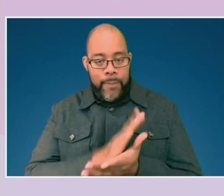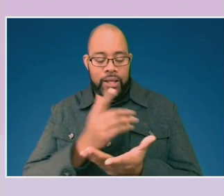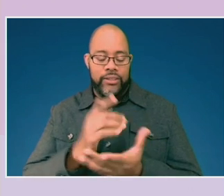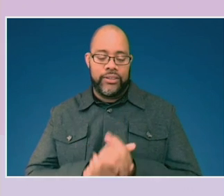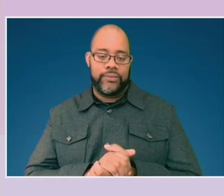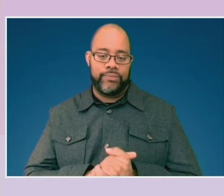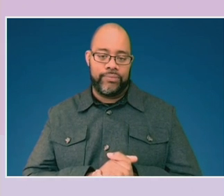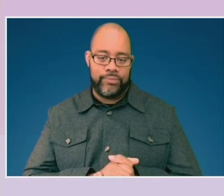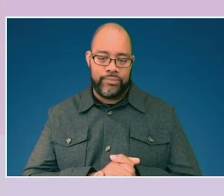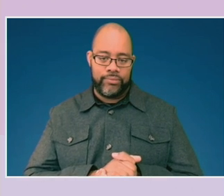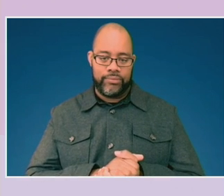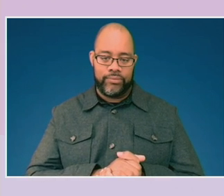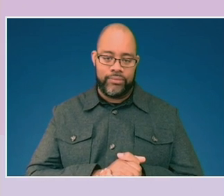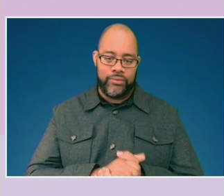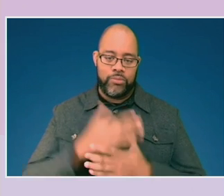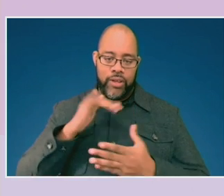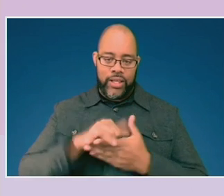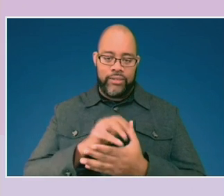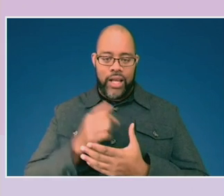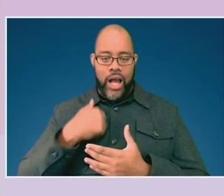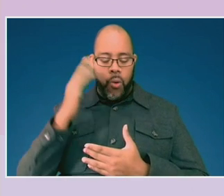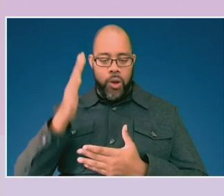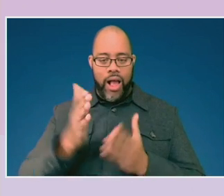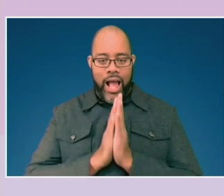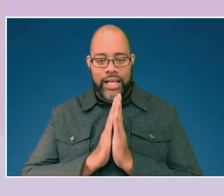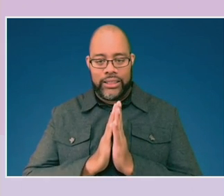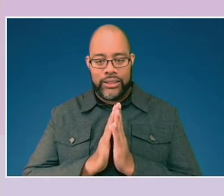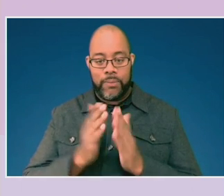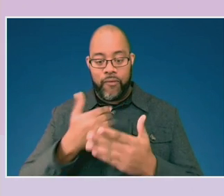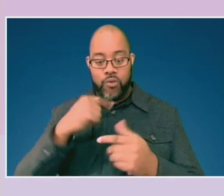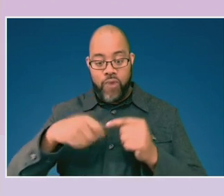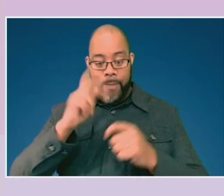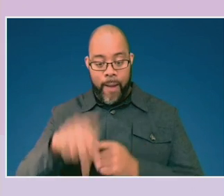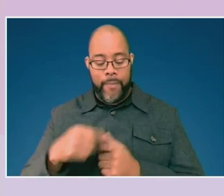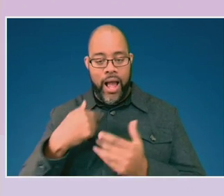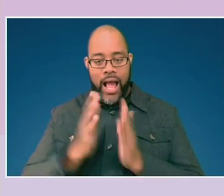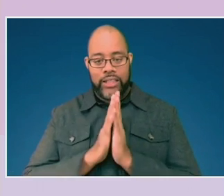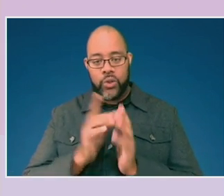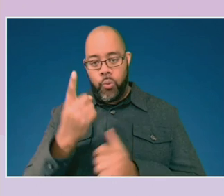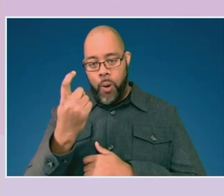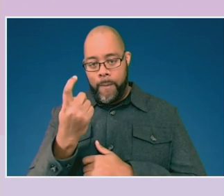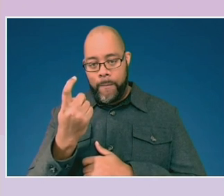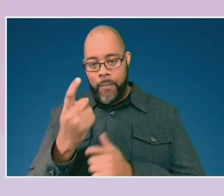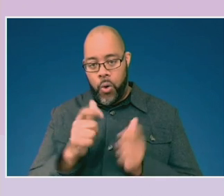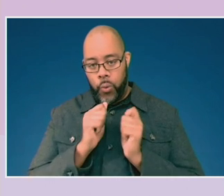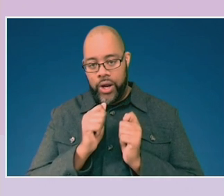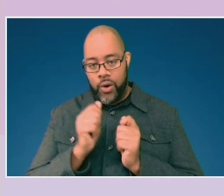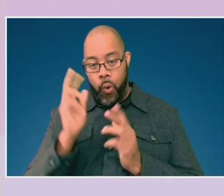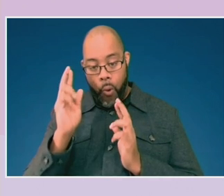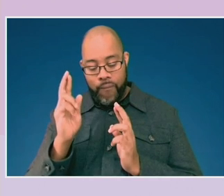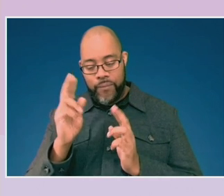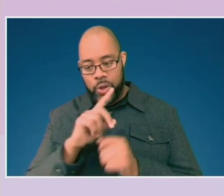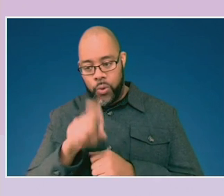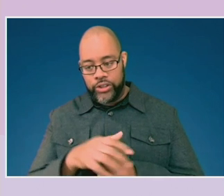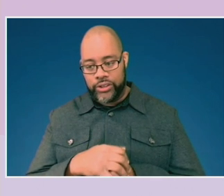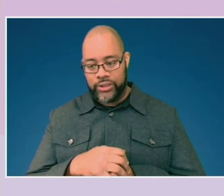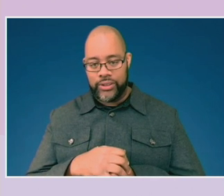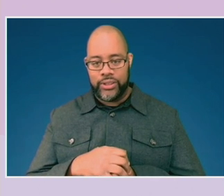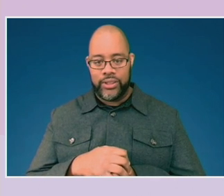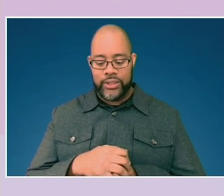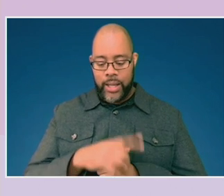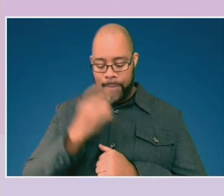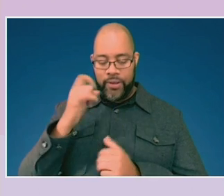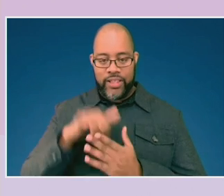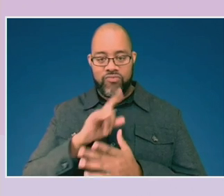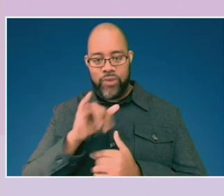appreciate that. I'm going to ask one more quick hopefully question, because this